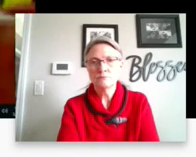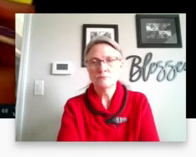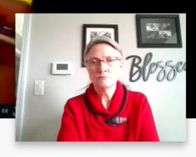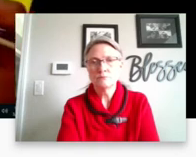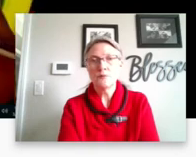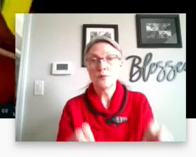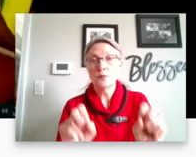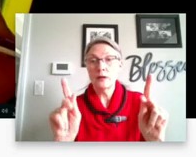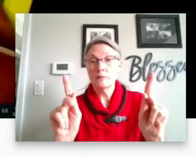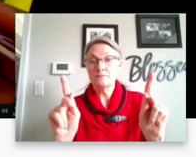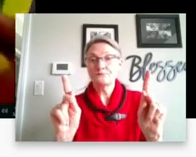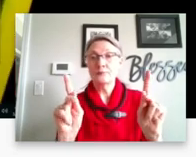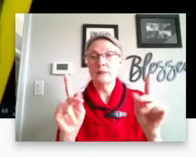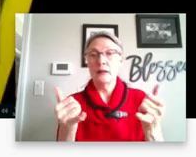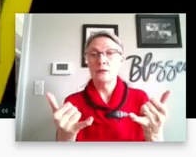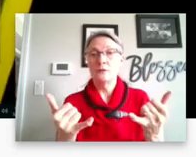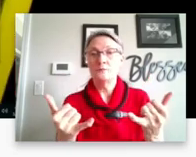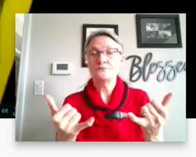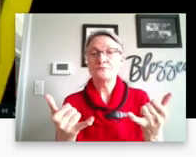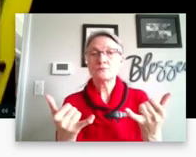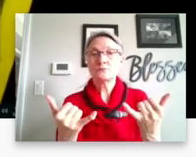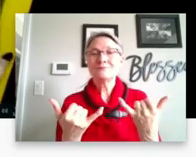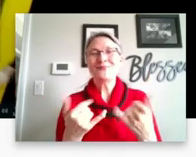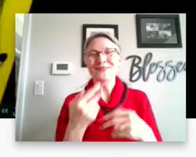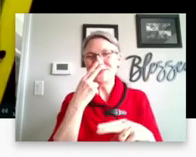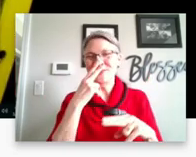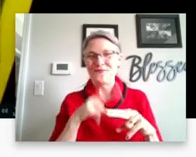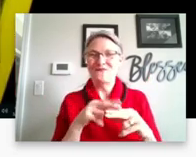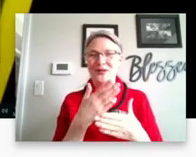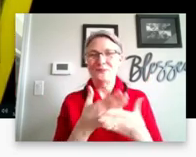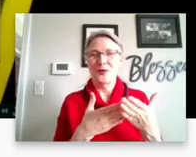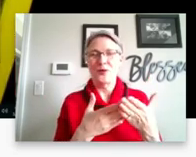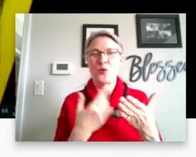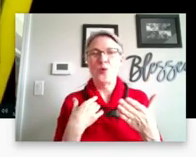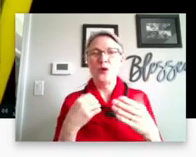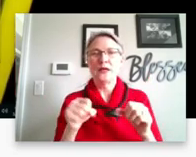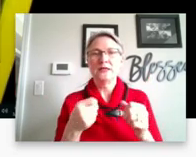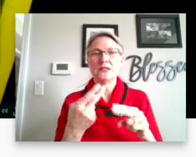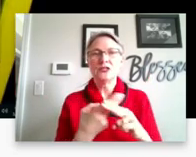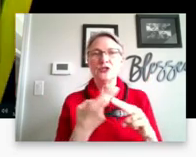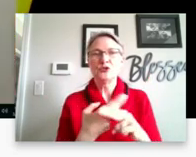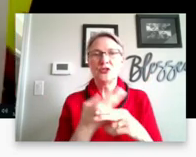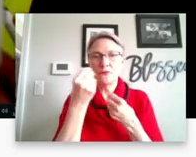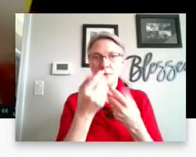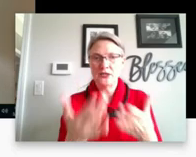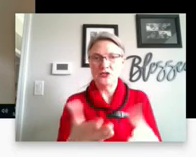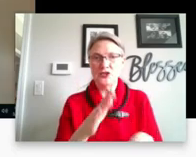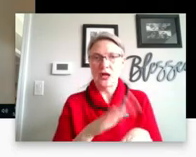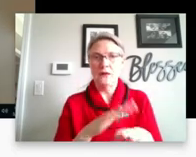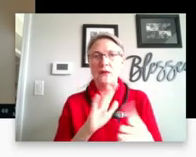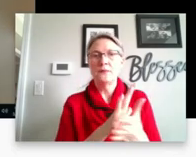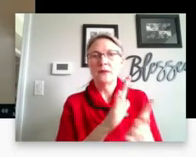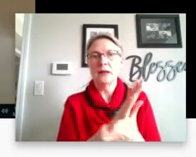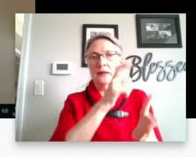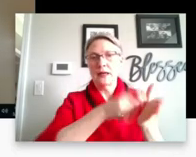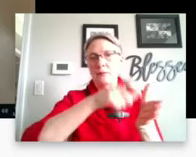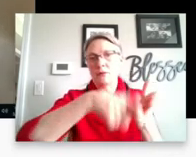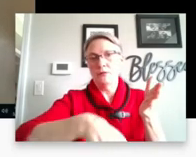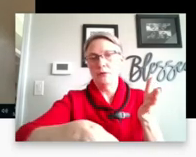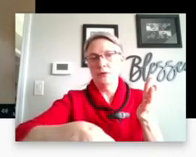All right, now here's the fun part. We get to use the information that's on this table here and